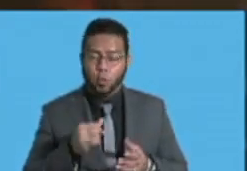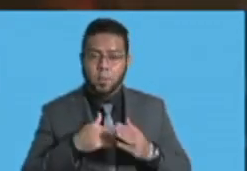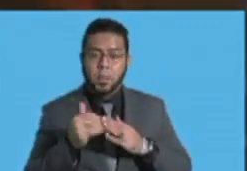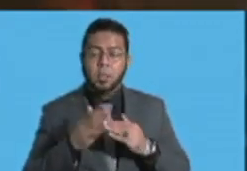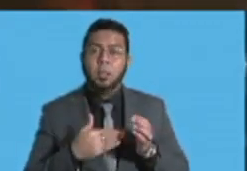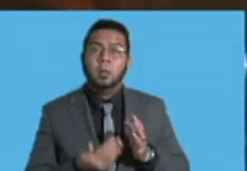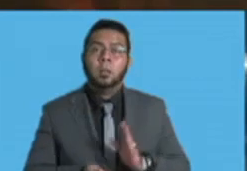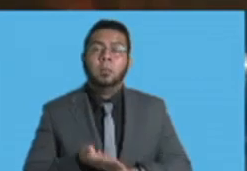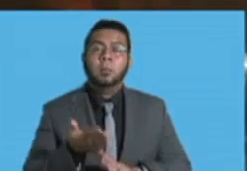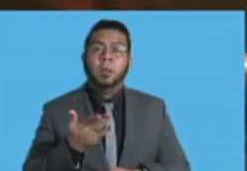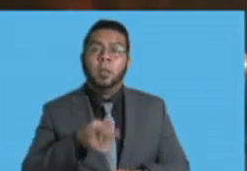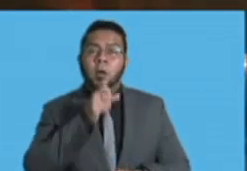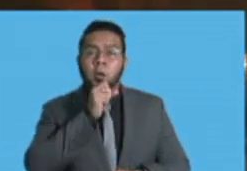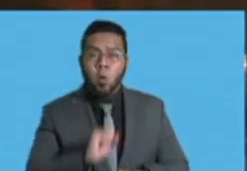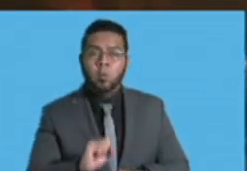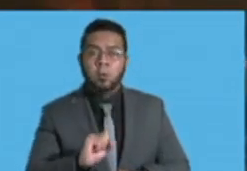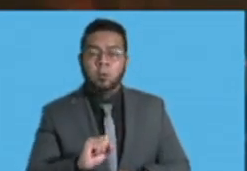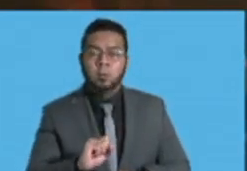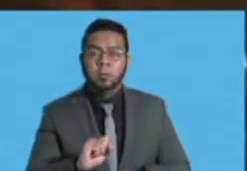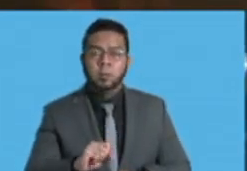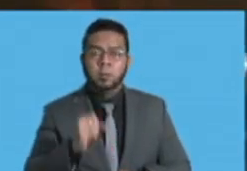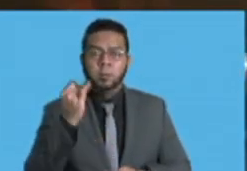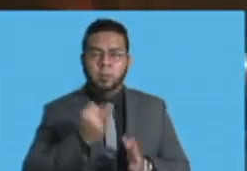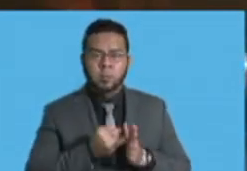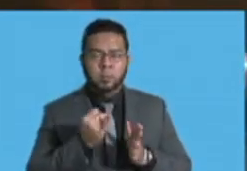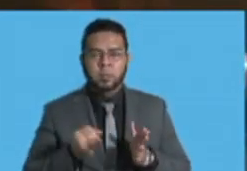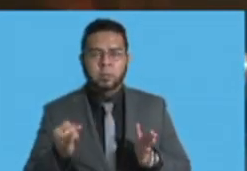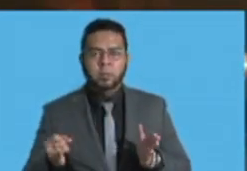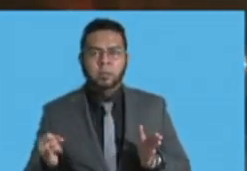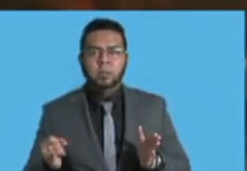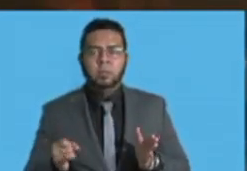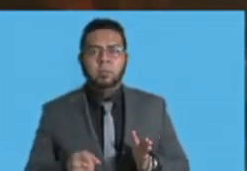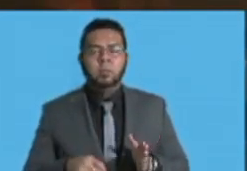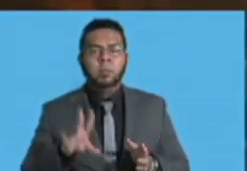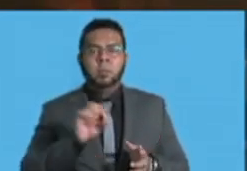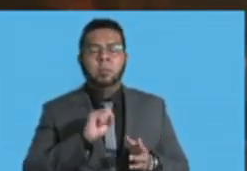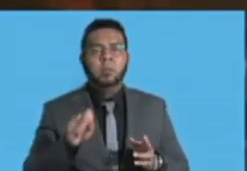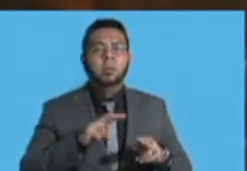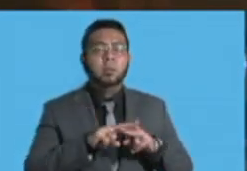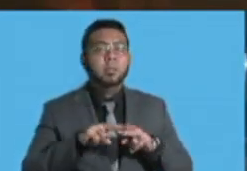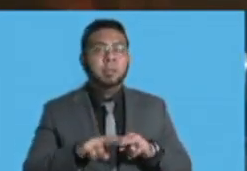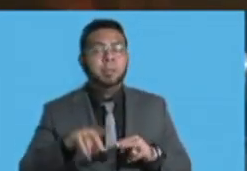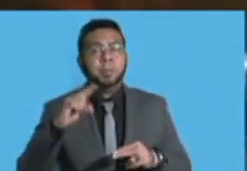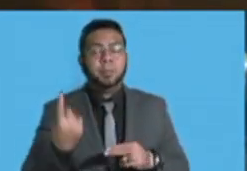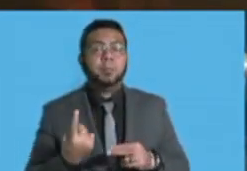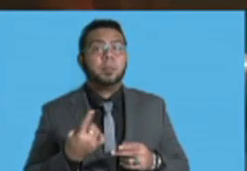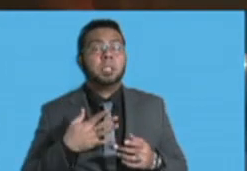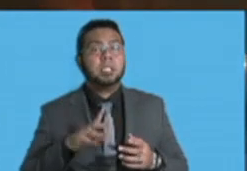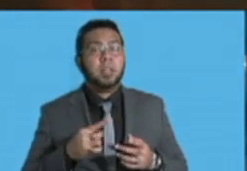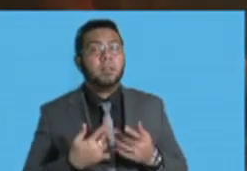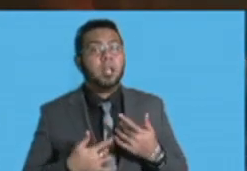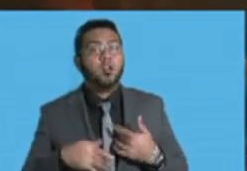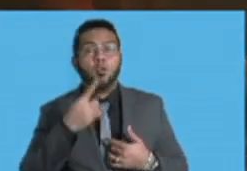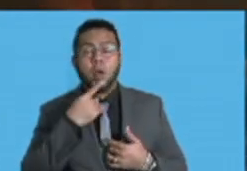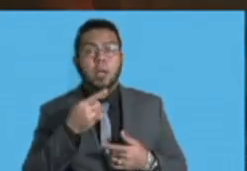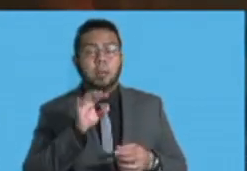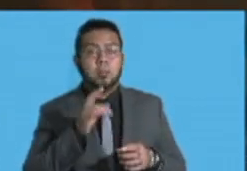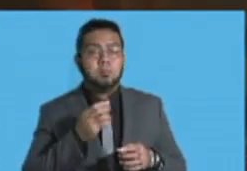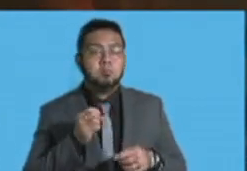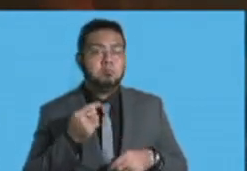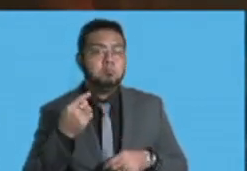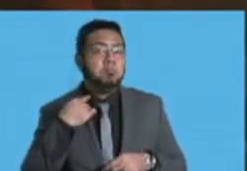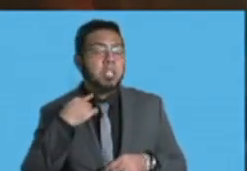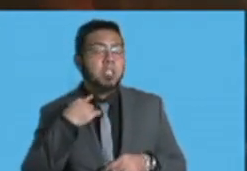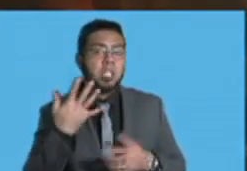up the goat industry. Not only should Fiji be self-sufficient in red meat and milk, but also look to